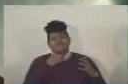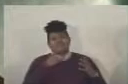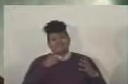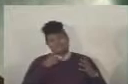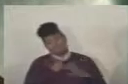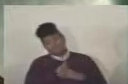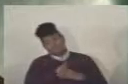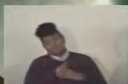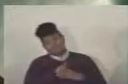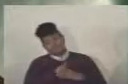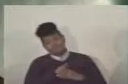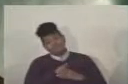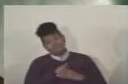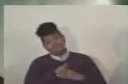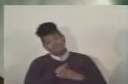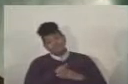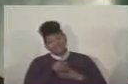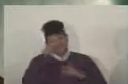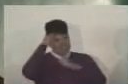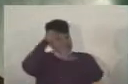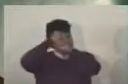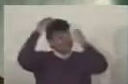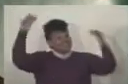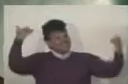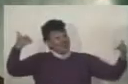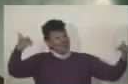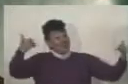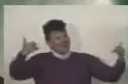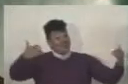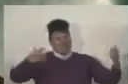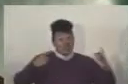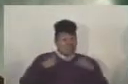side, Mr. President, is a better Jamaica for us all.